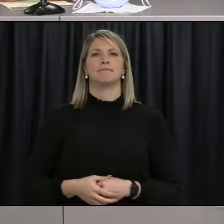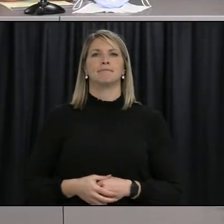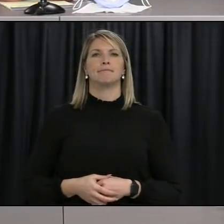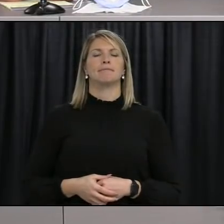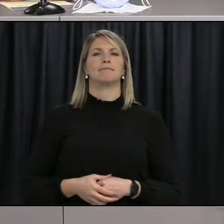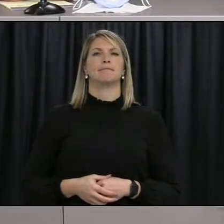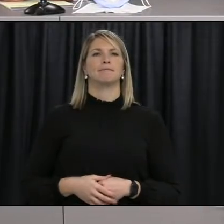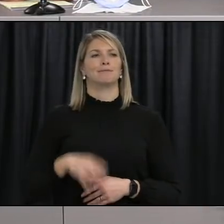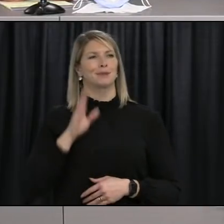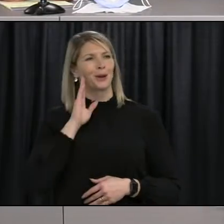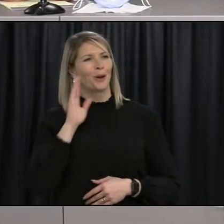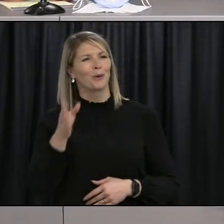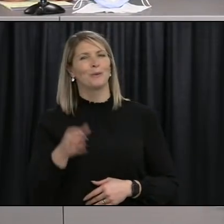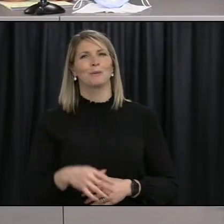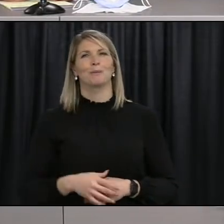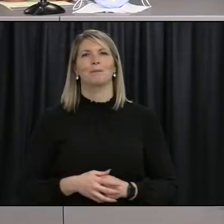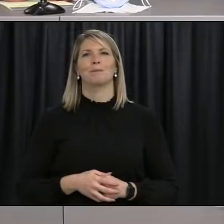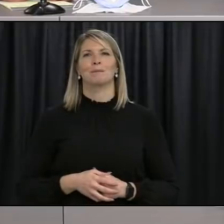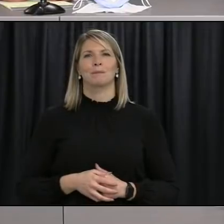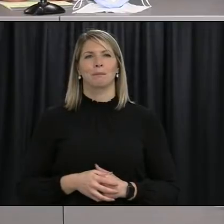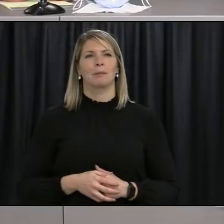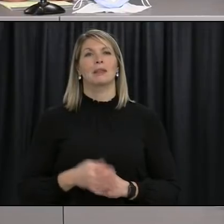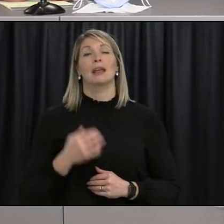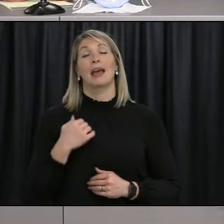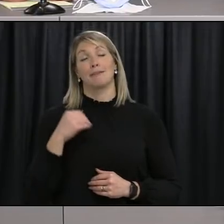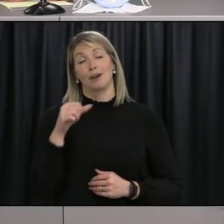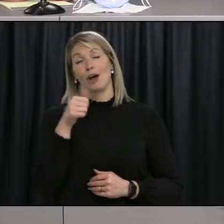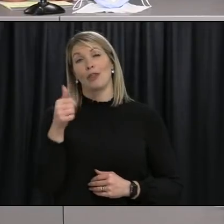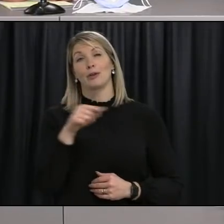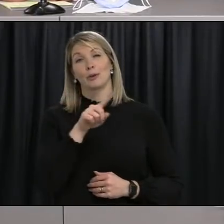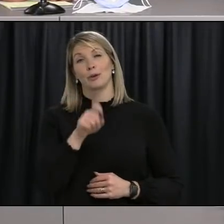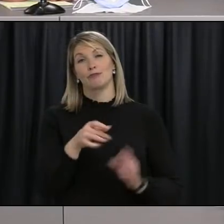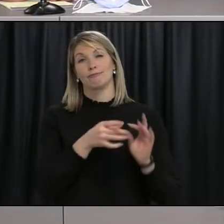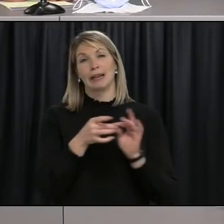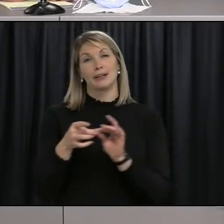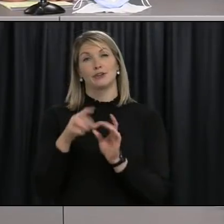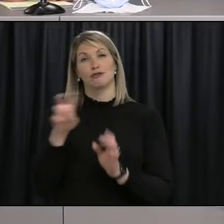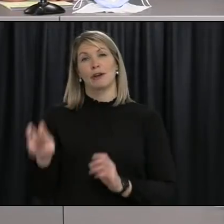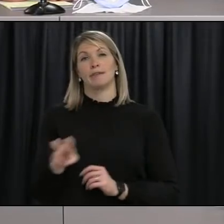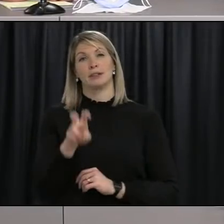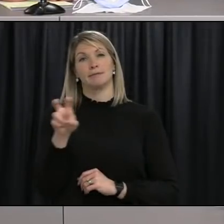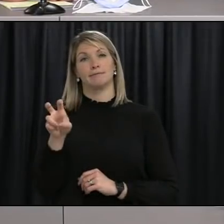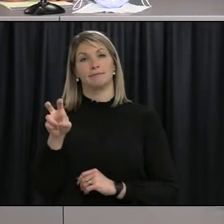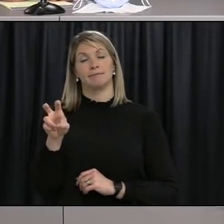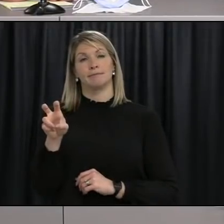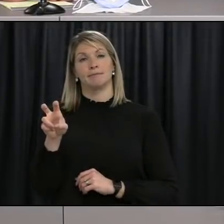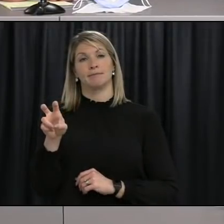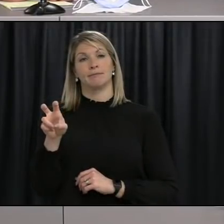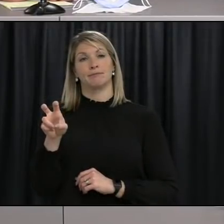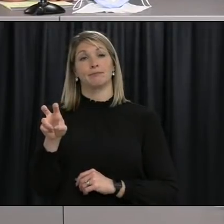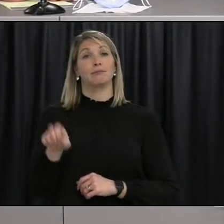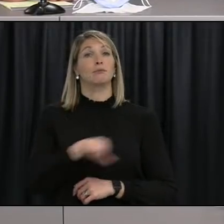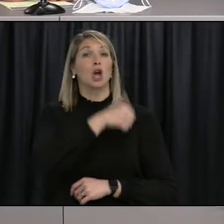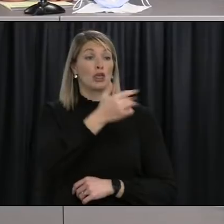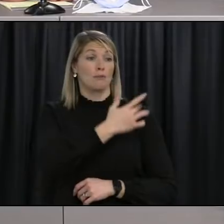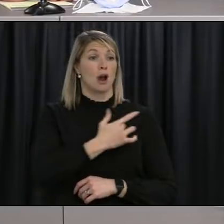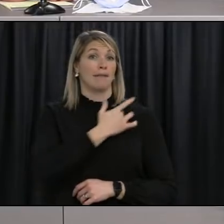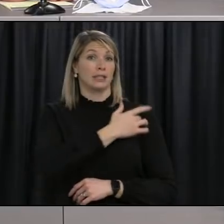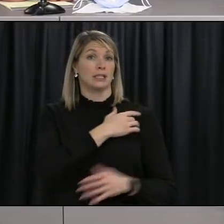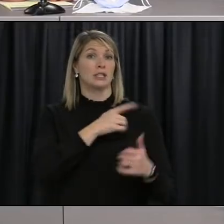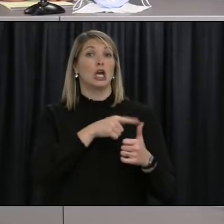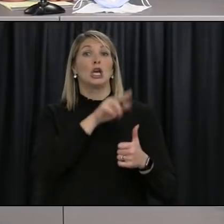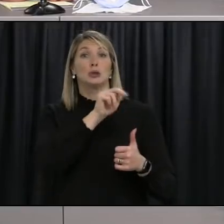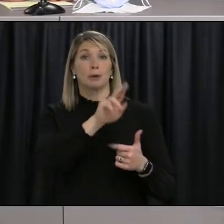Hi there. I have another question related to travel. The three other members of the Atlantic Bubble, so New Brunswick, Nova Scotia, and